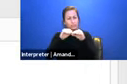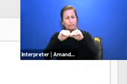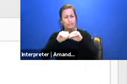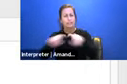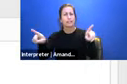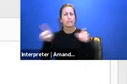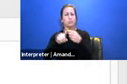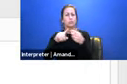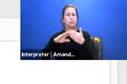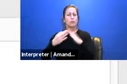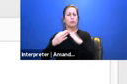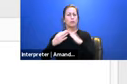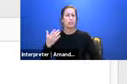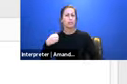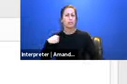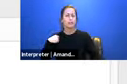yes,